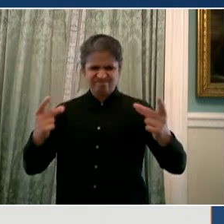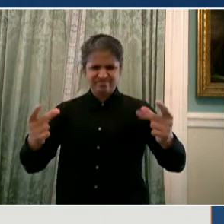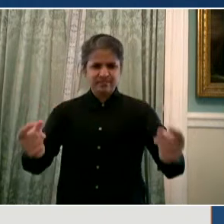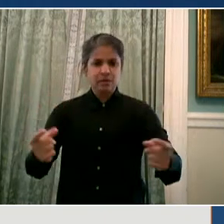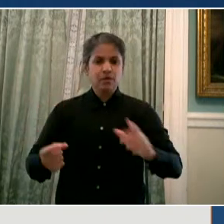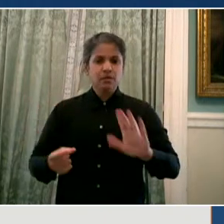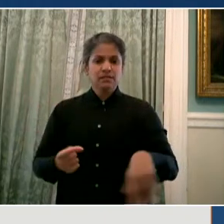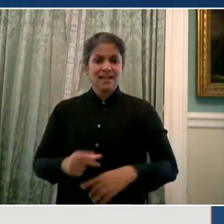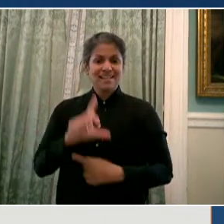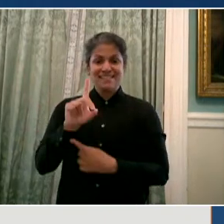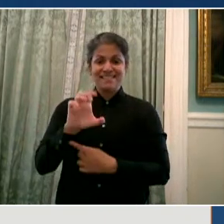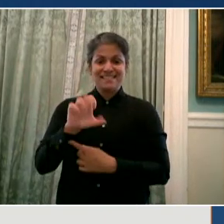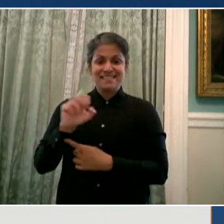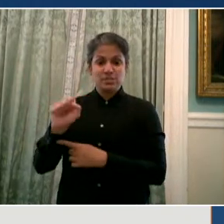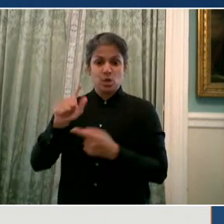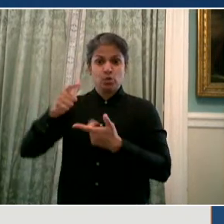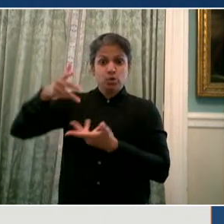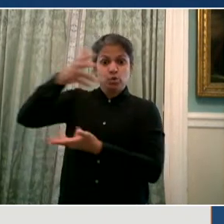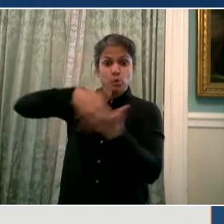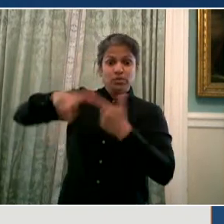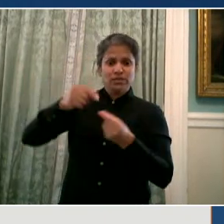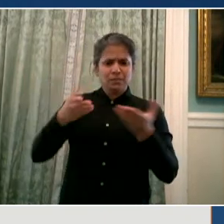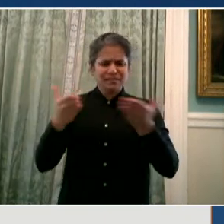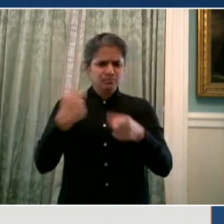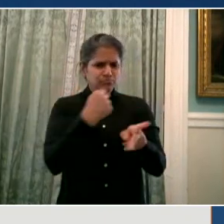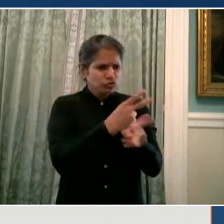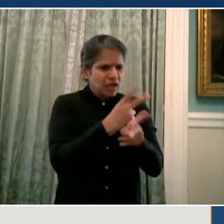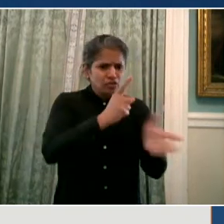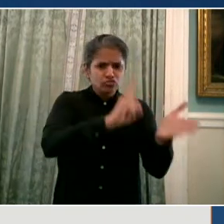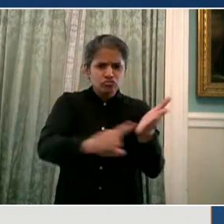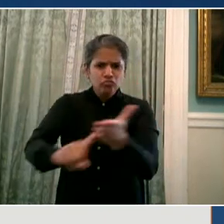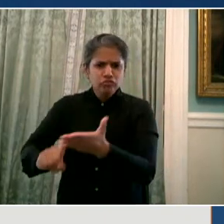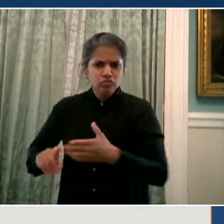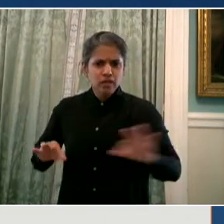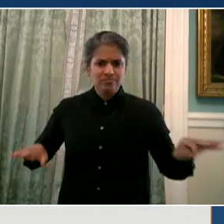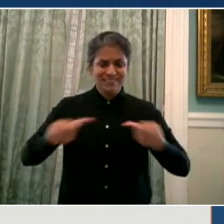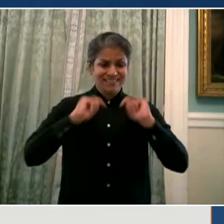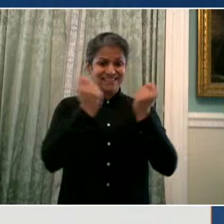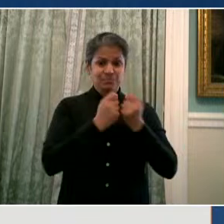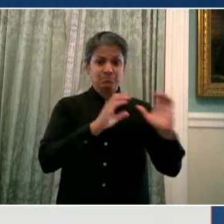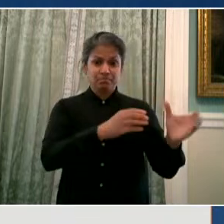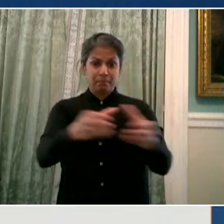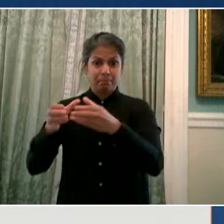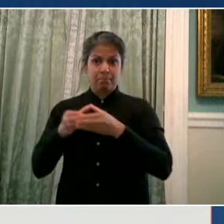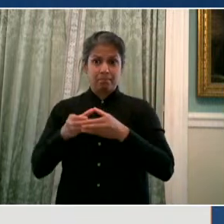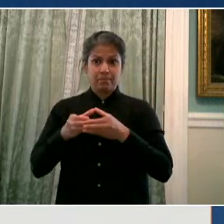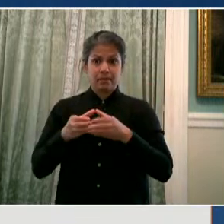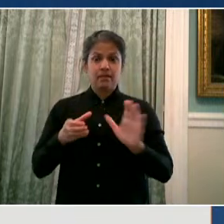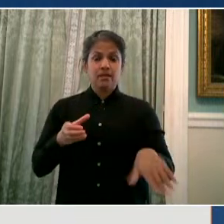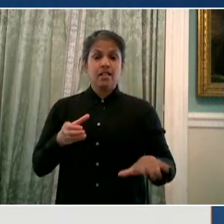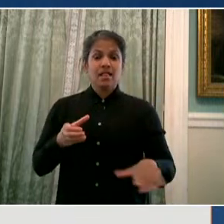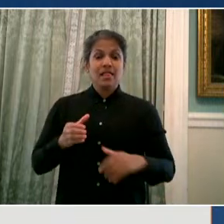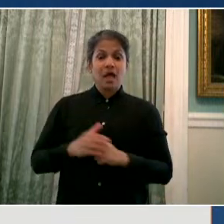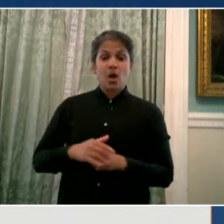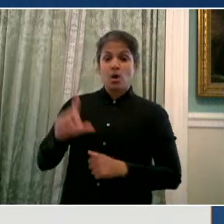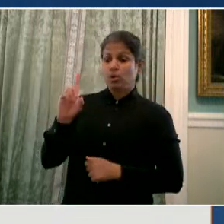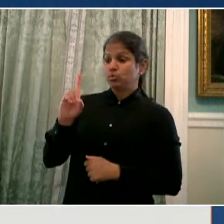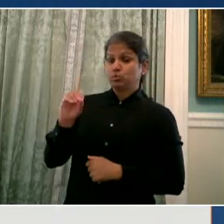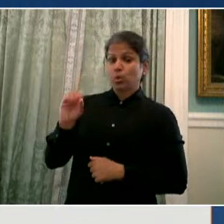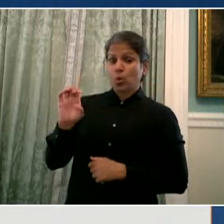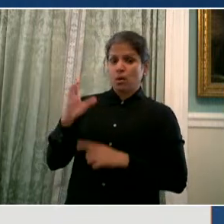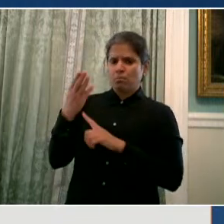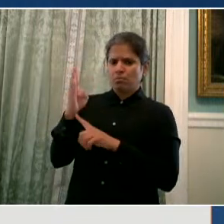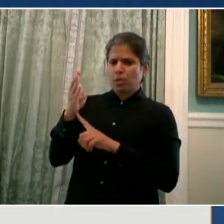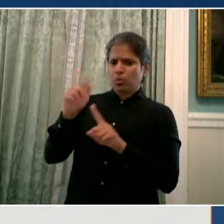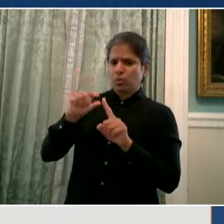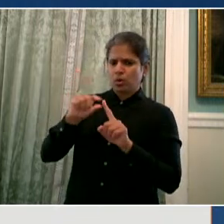is similar to the stuff that we would do during what we call a Code Blue, which is what we do during winter weather or extreme cold weather, or Code Red, which is what we do during